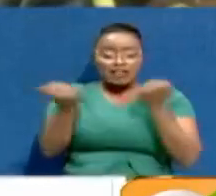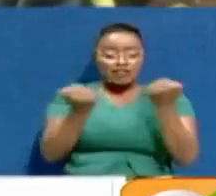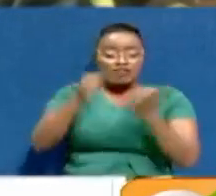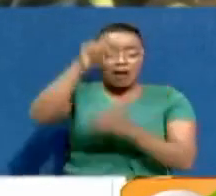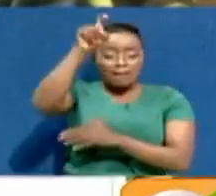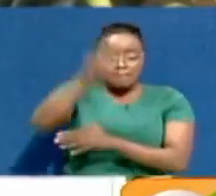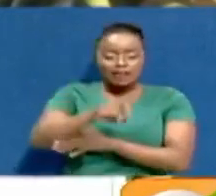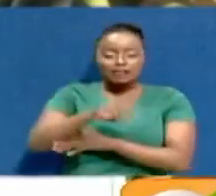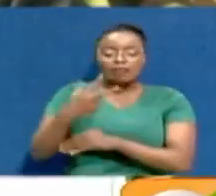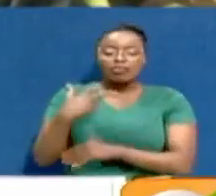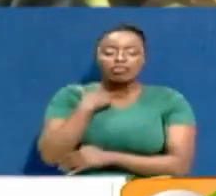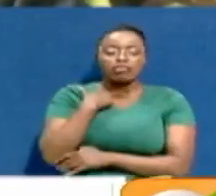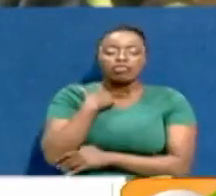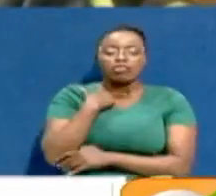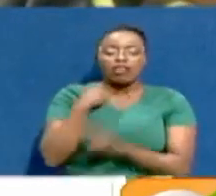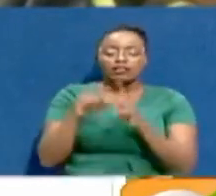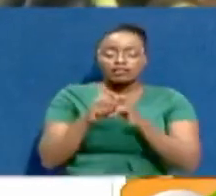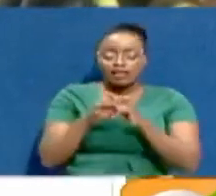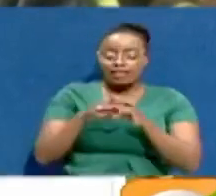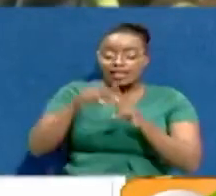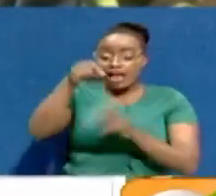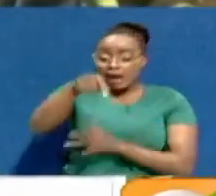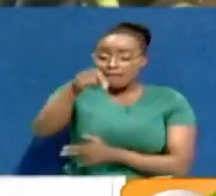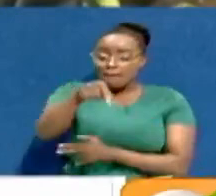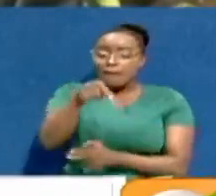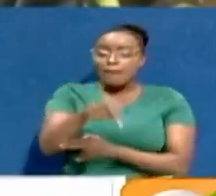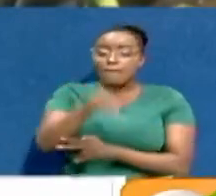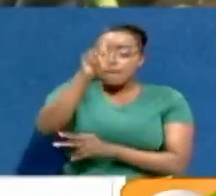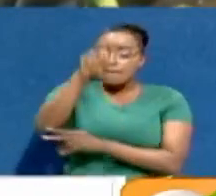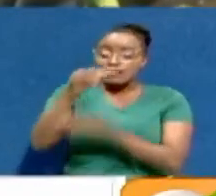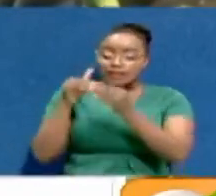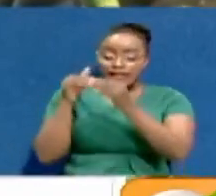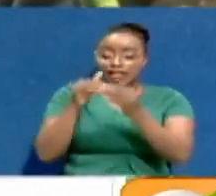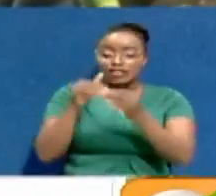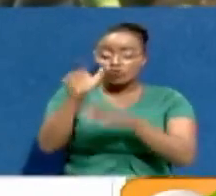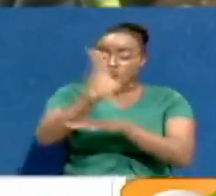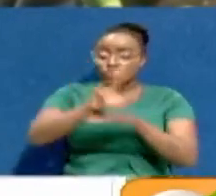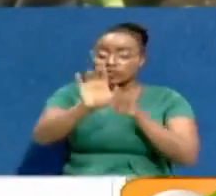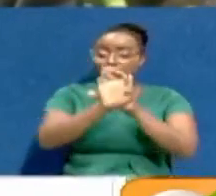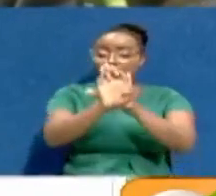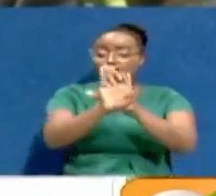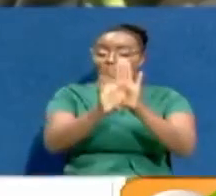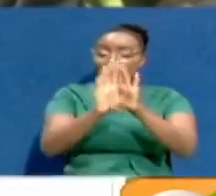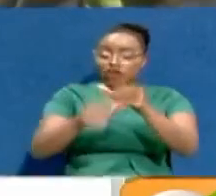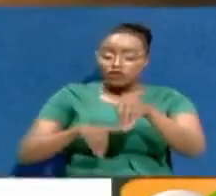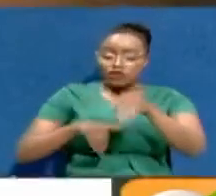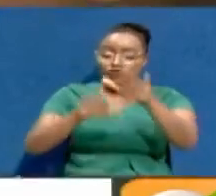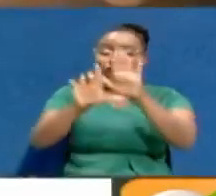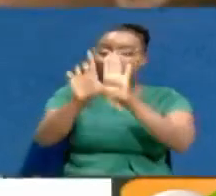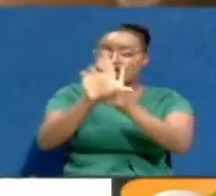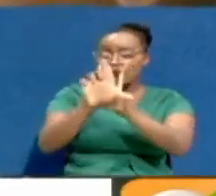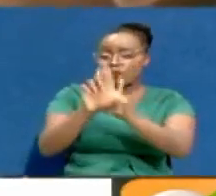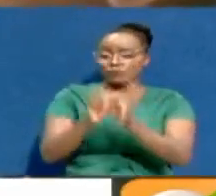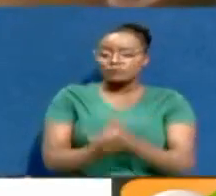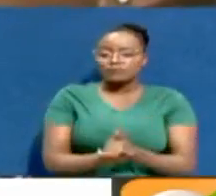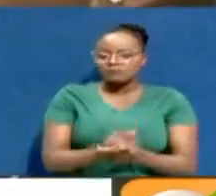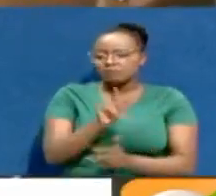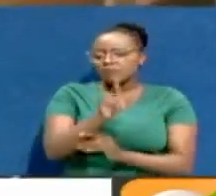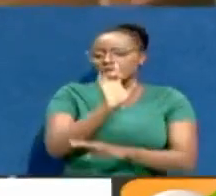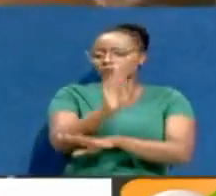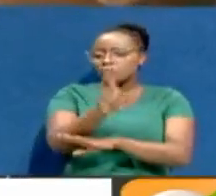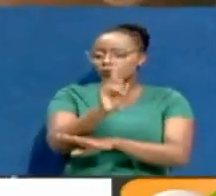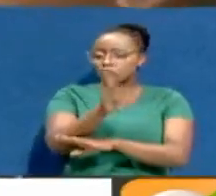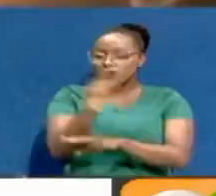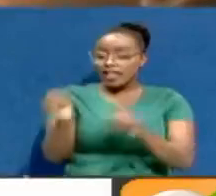vehicles must be grounded forthwith. We need to lead by examples and observe the law. The stern